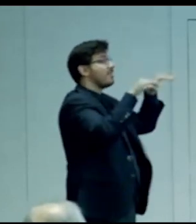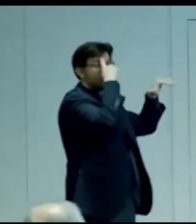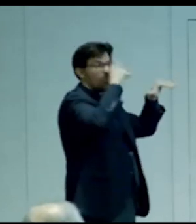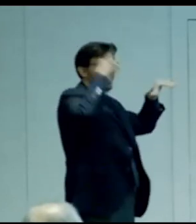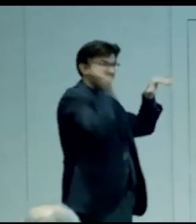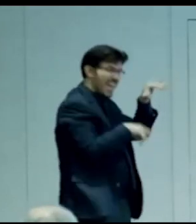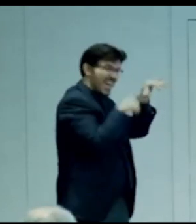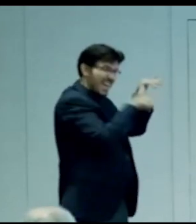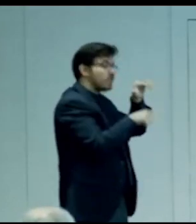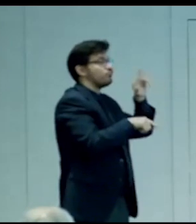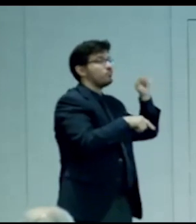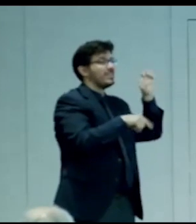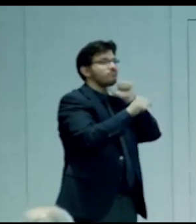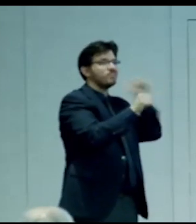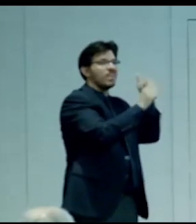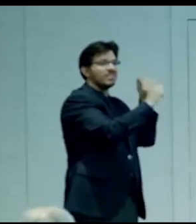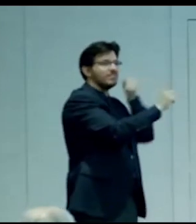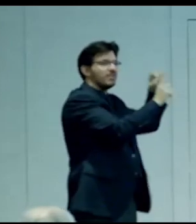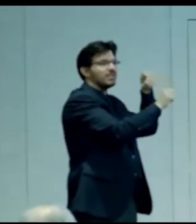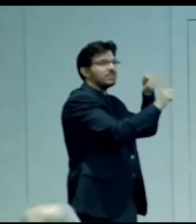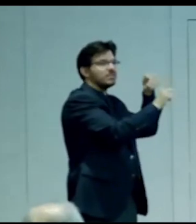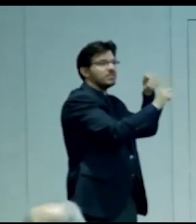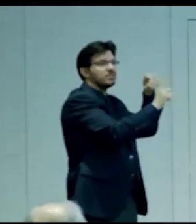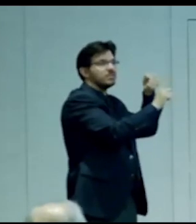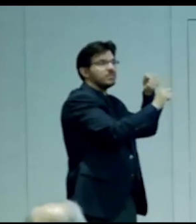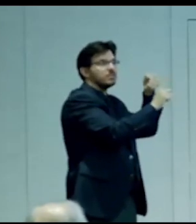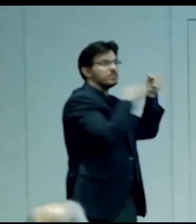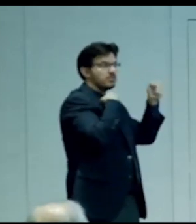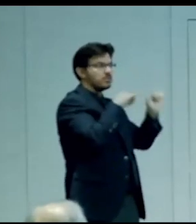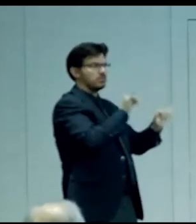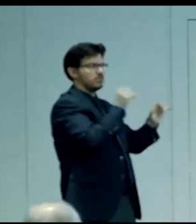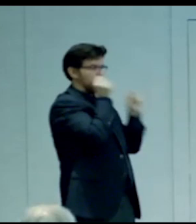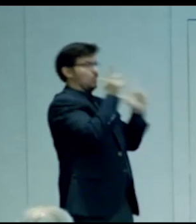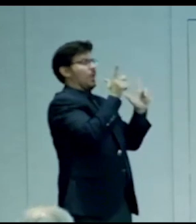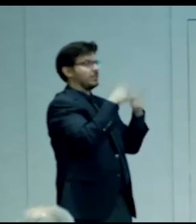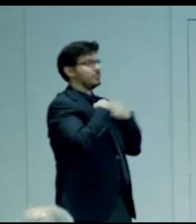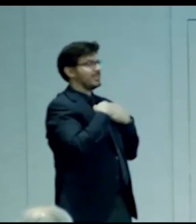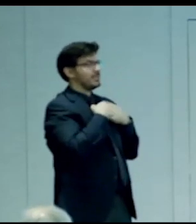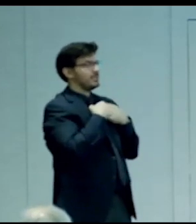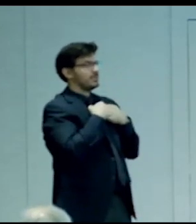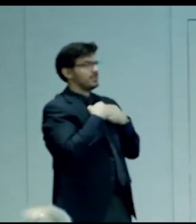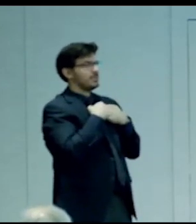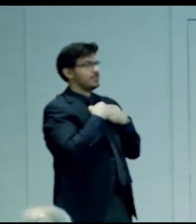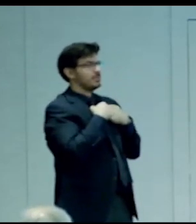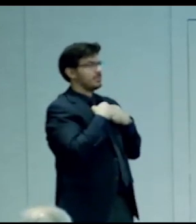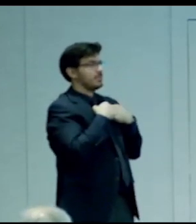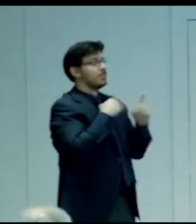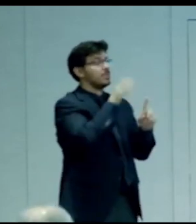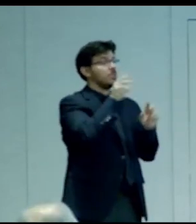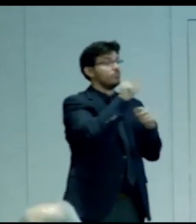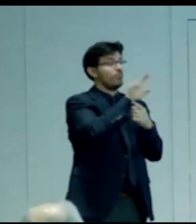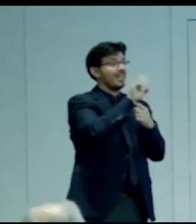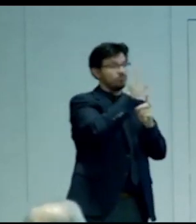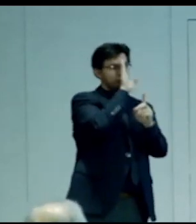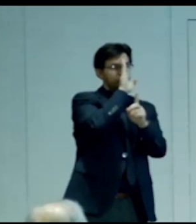or on student OTL. That's quite surprising to me, and it only has a direct effect